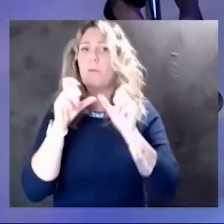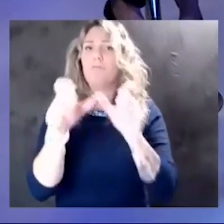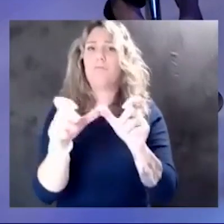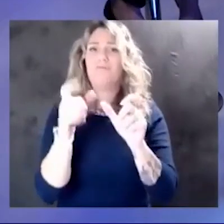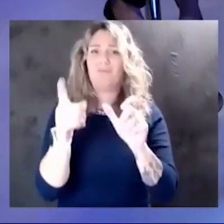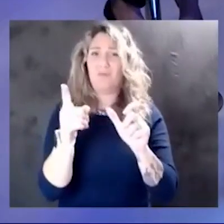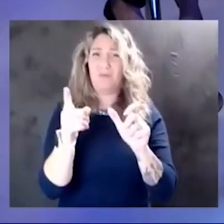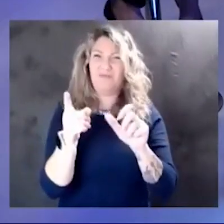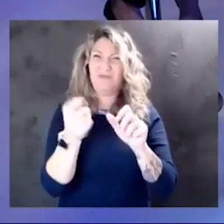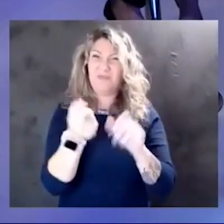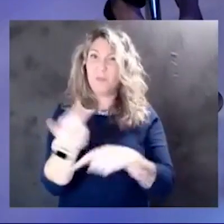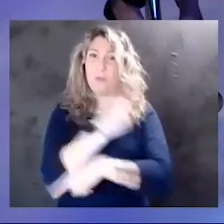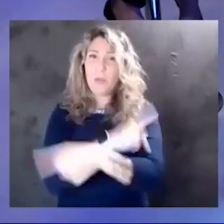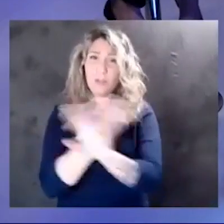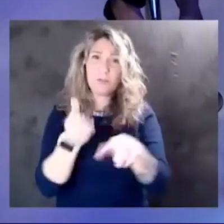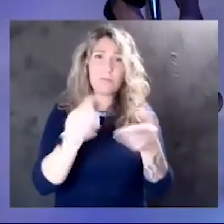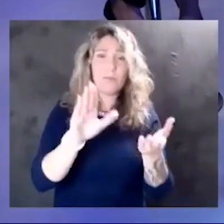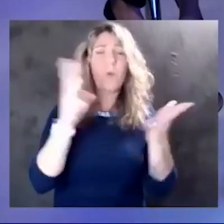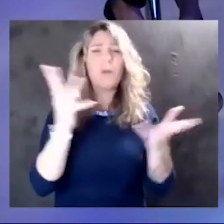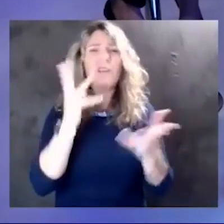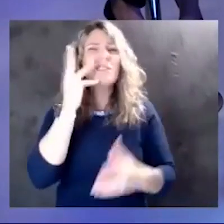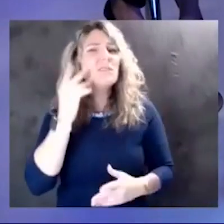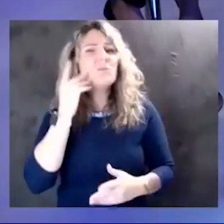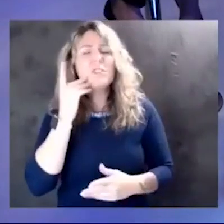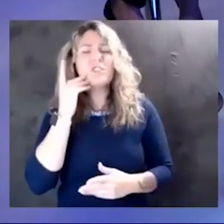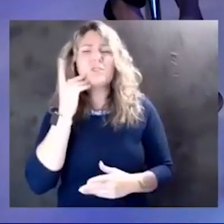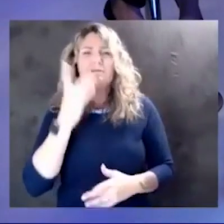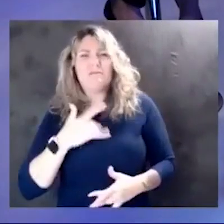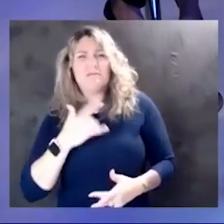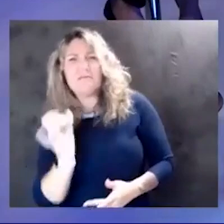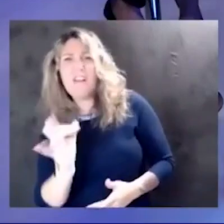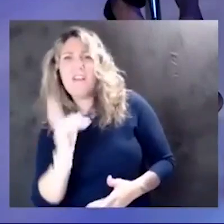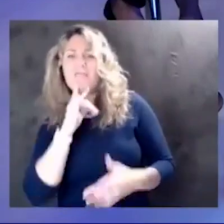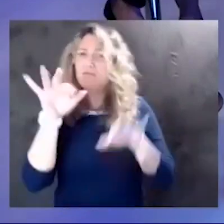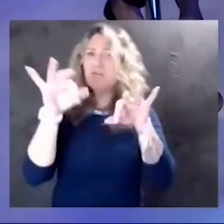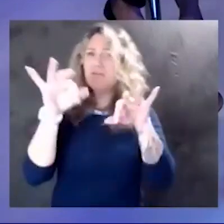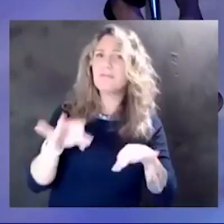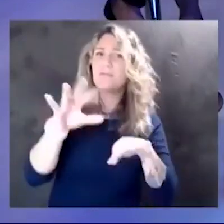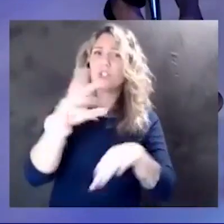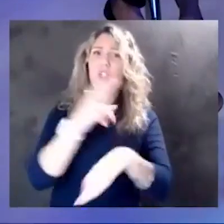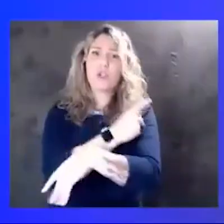Yes. Just tell me what that experience has been like for you, and just kind of what your patient load has been like.